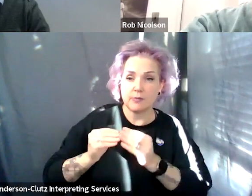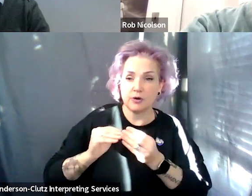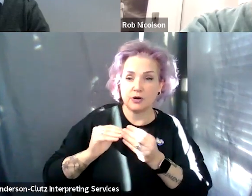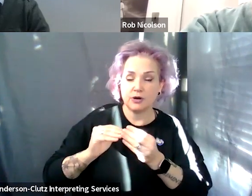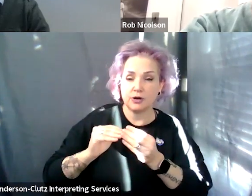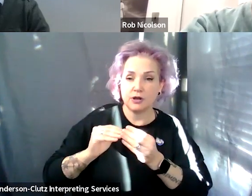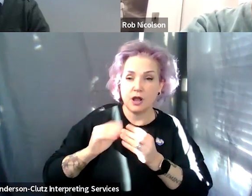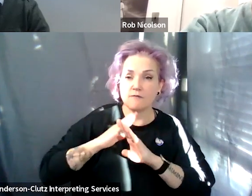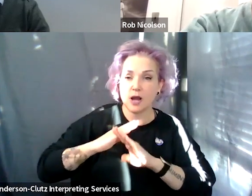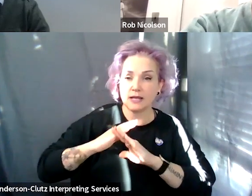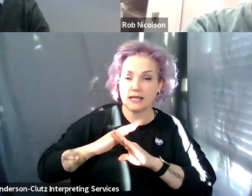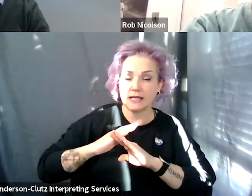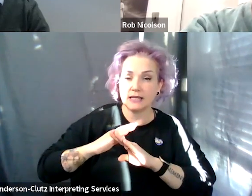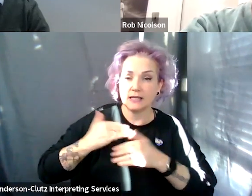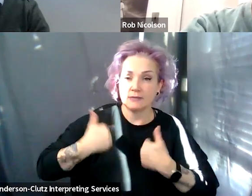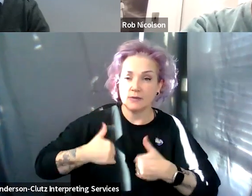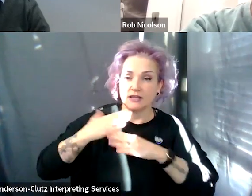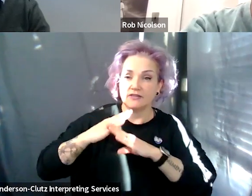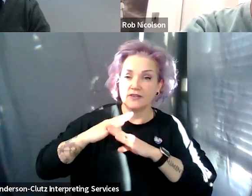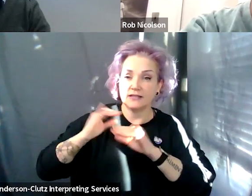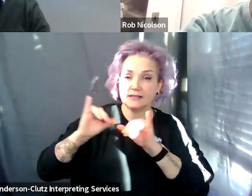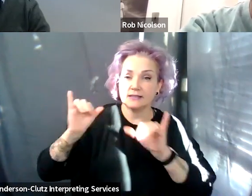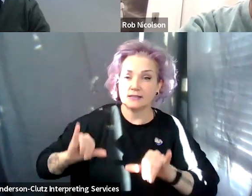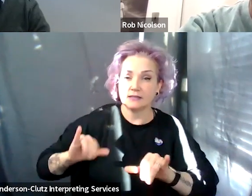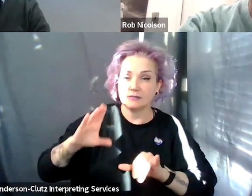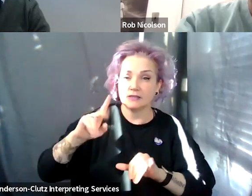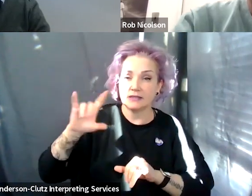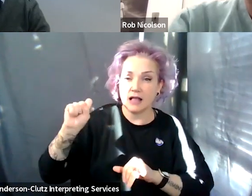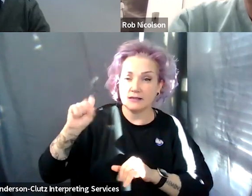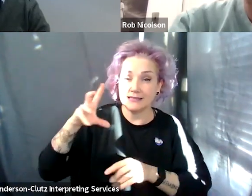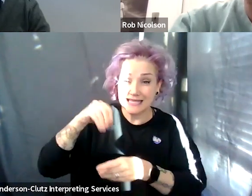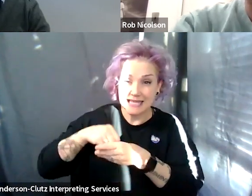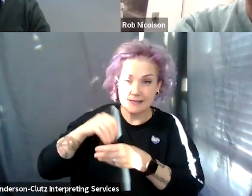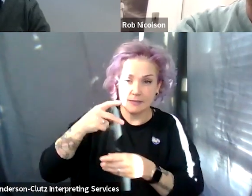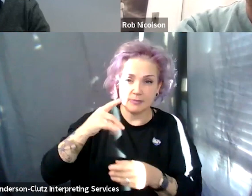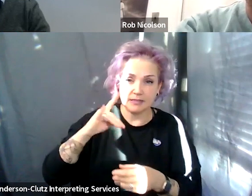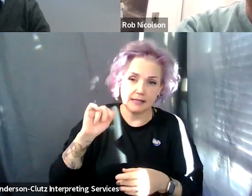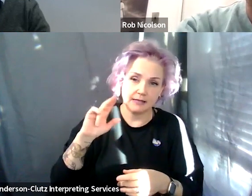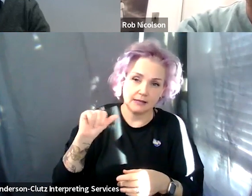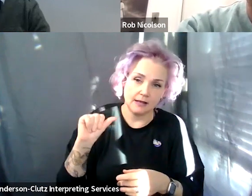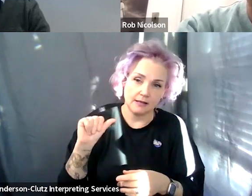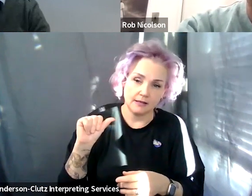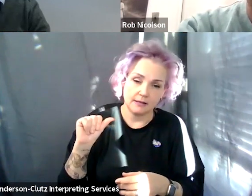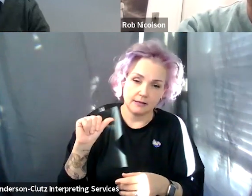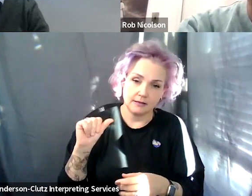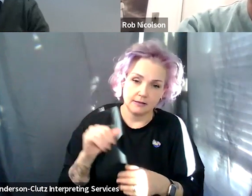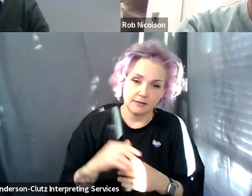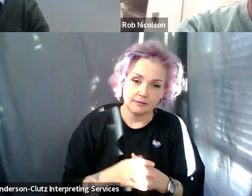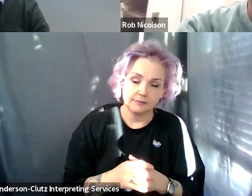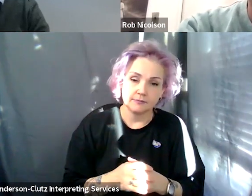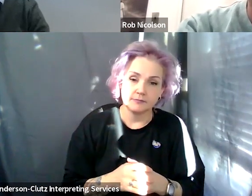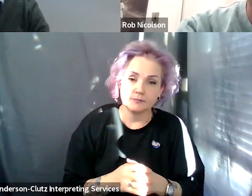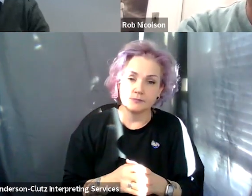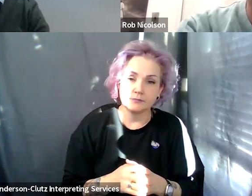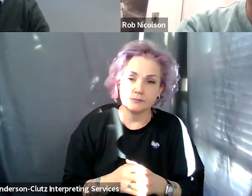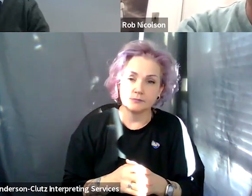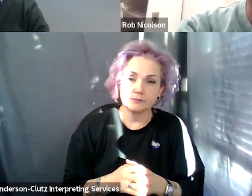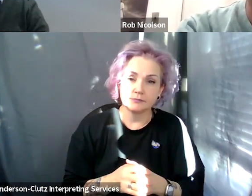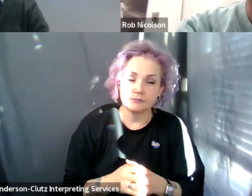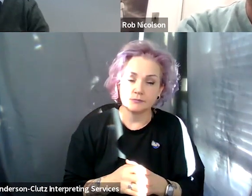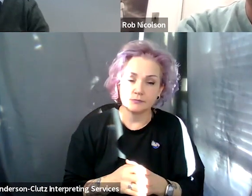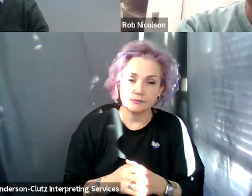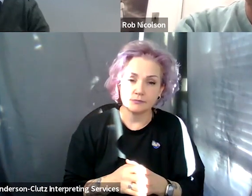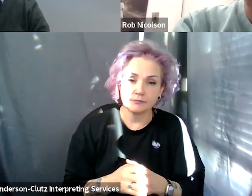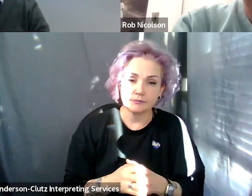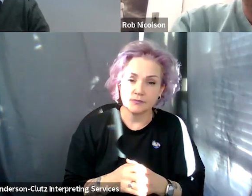And so, Faraj, along with that, Genevieve, I don't know if you saw her comment there, but she collaborates with Steve. I don't know who Steve is, but that's